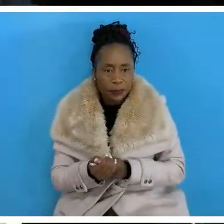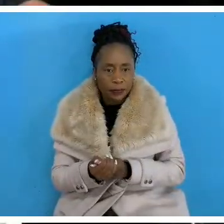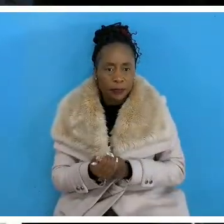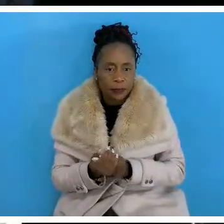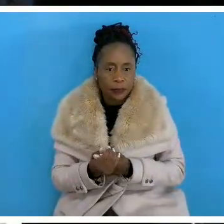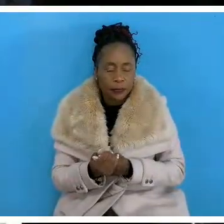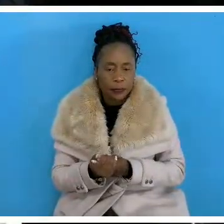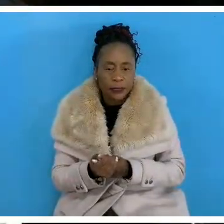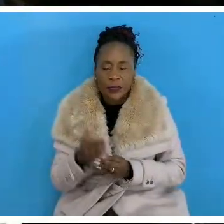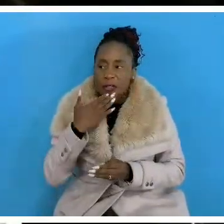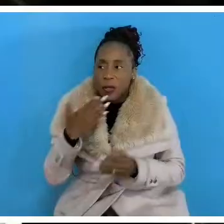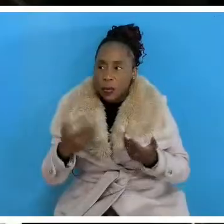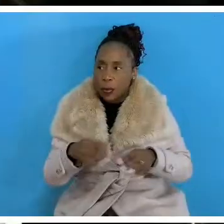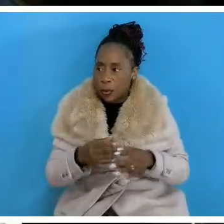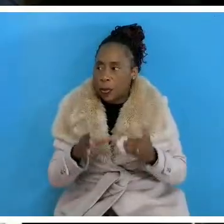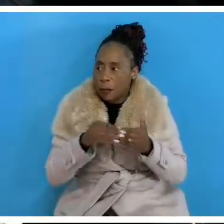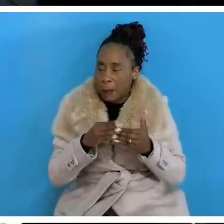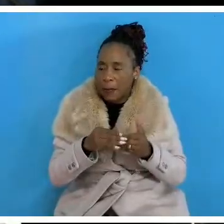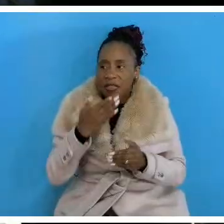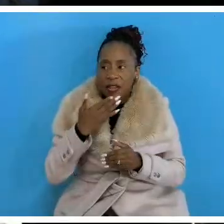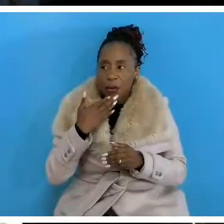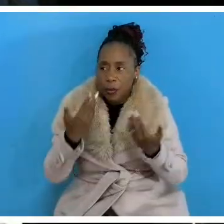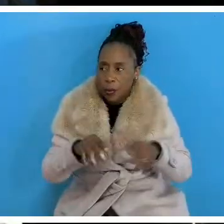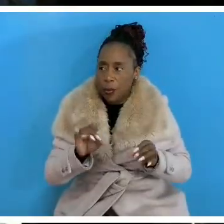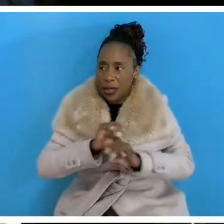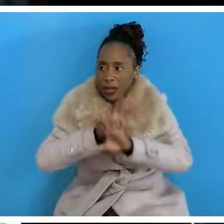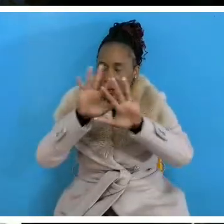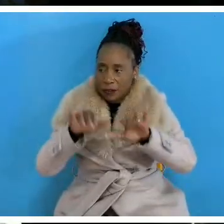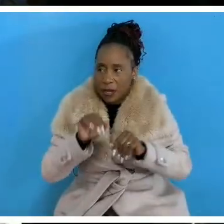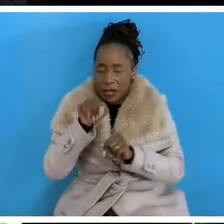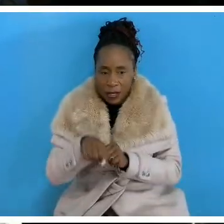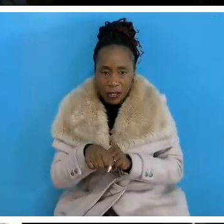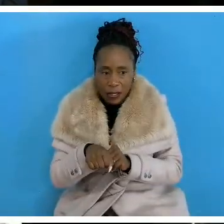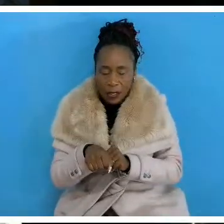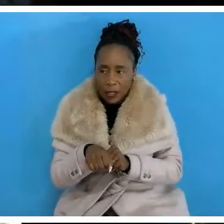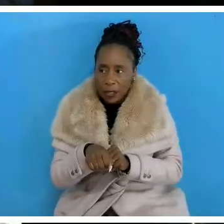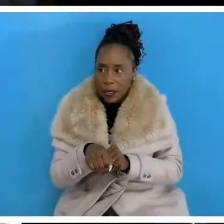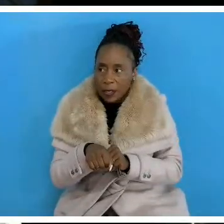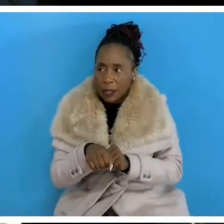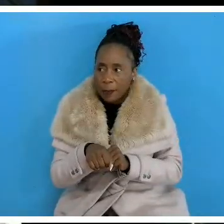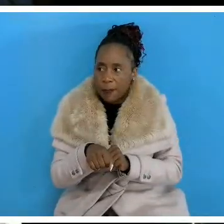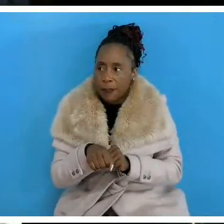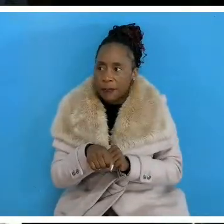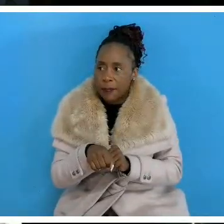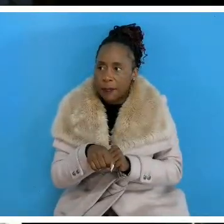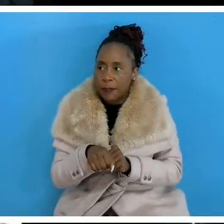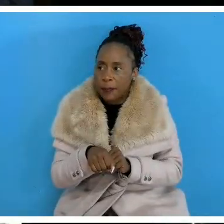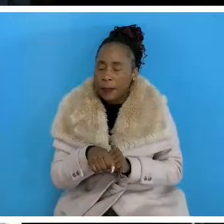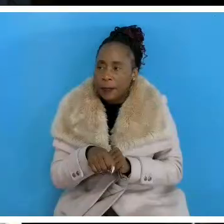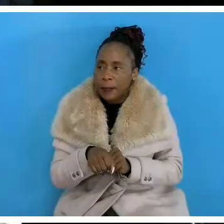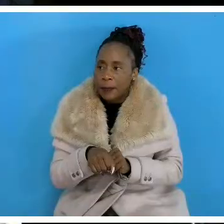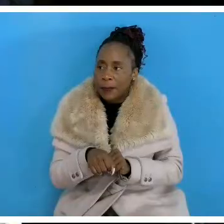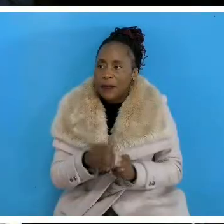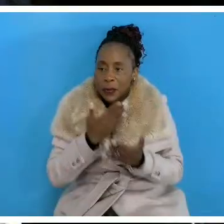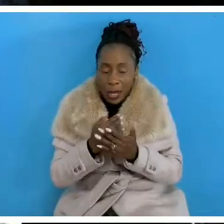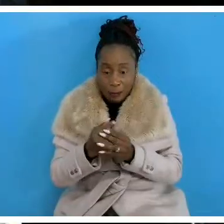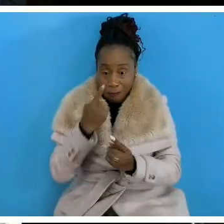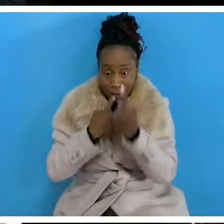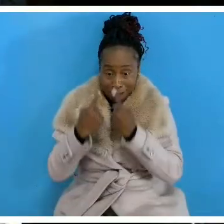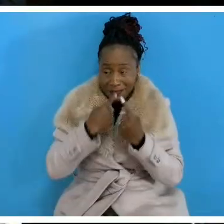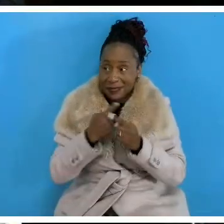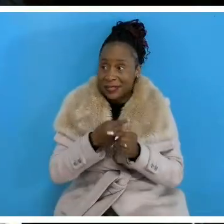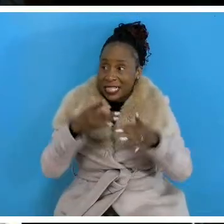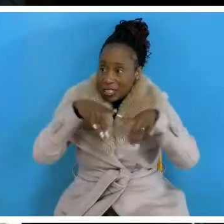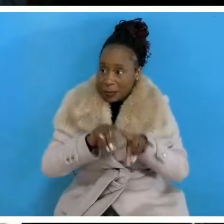Thank you, Member Mfikwe, for that clarification. So yes, you can address me as the chairperson. I don't mind, because we